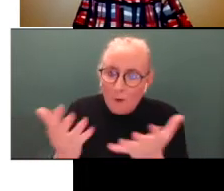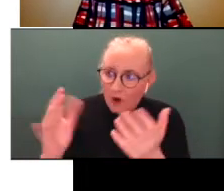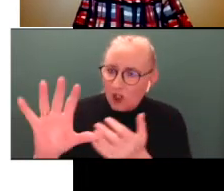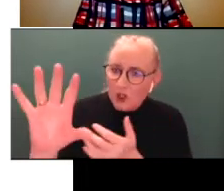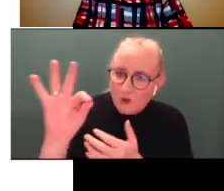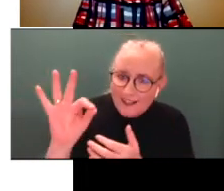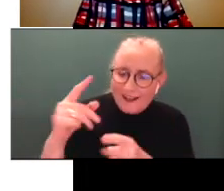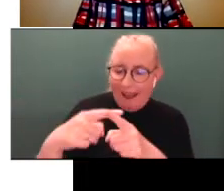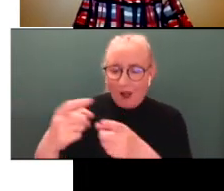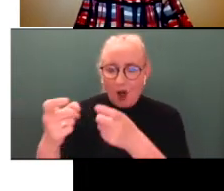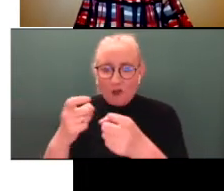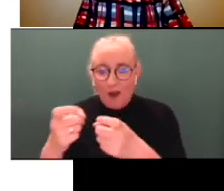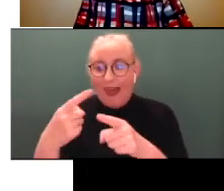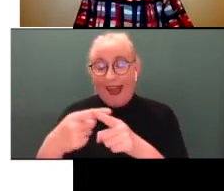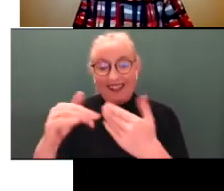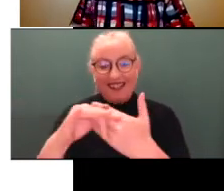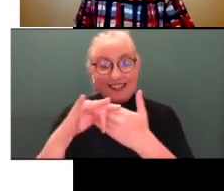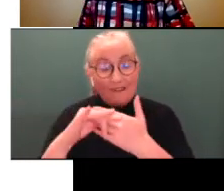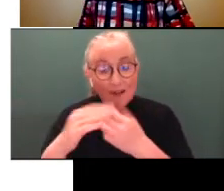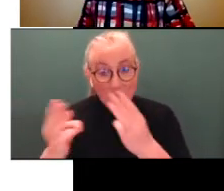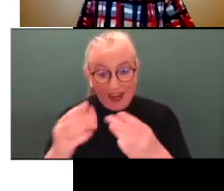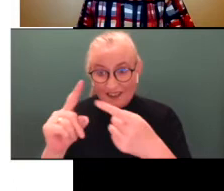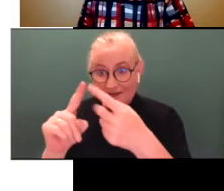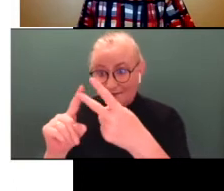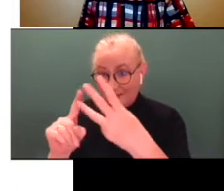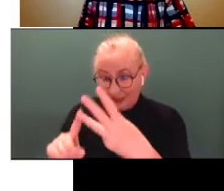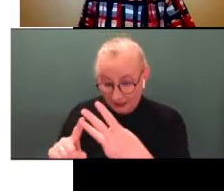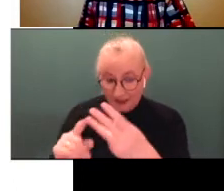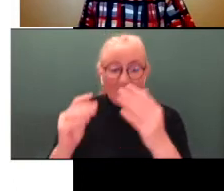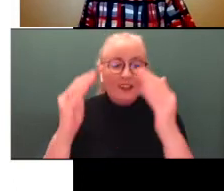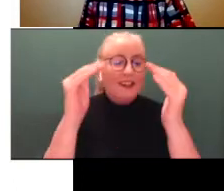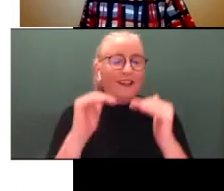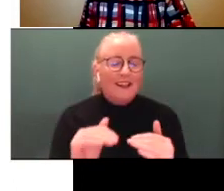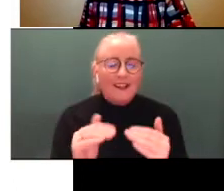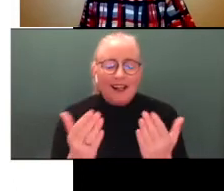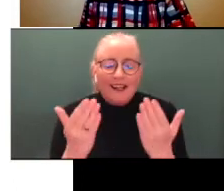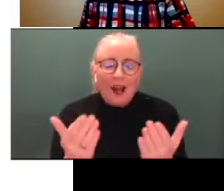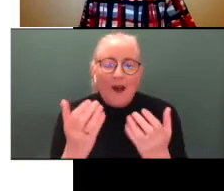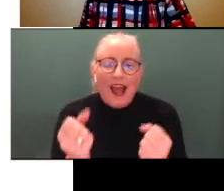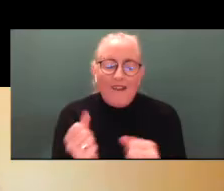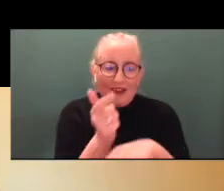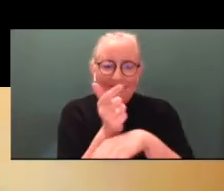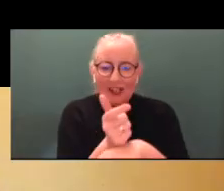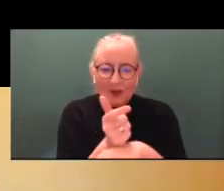control and safe practice. So we now have